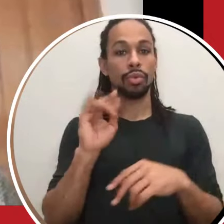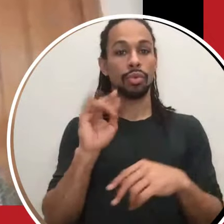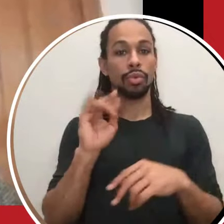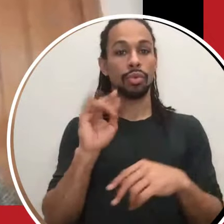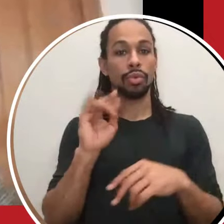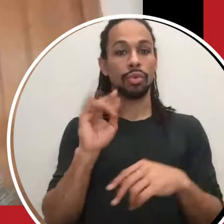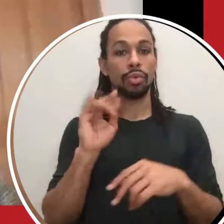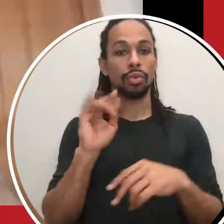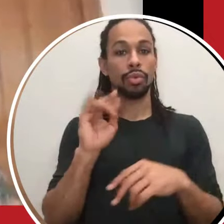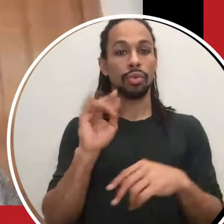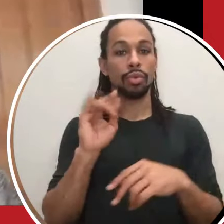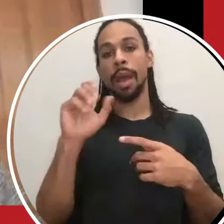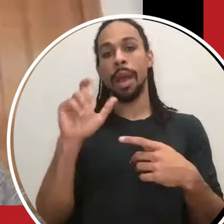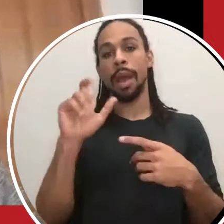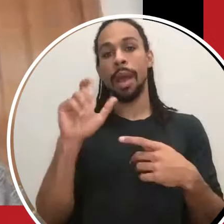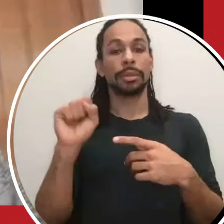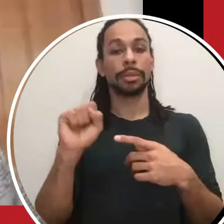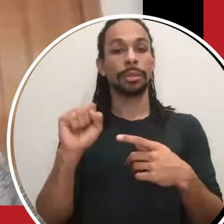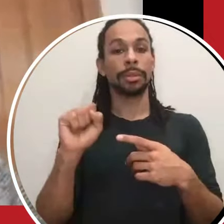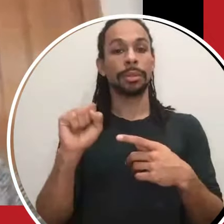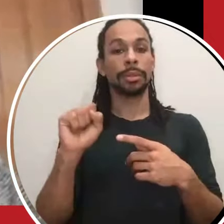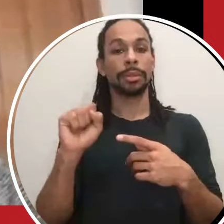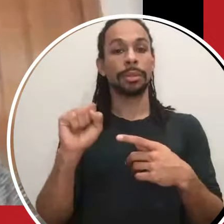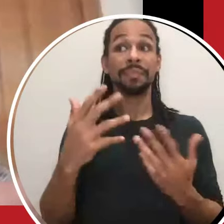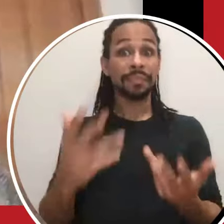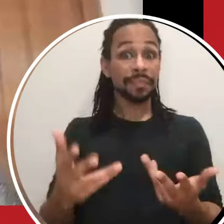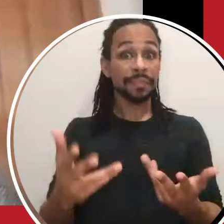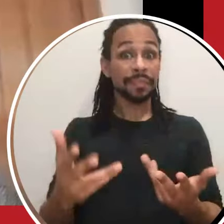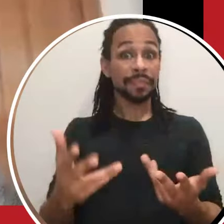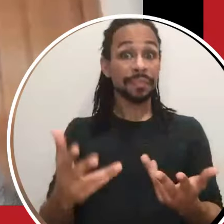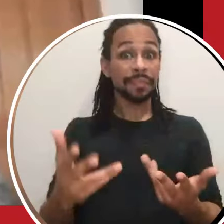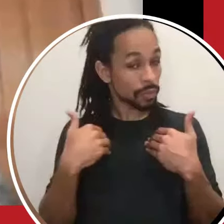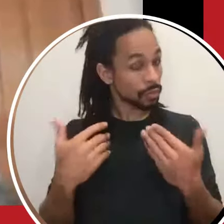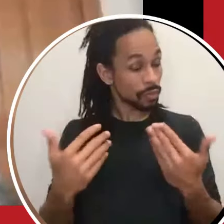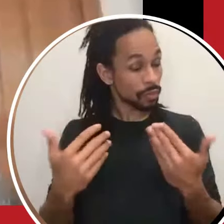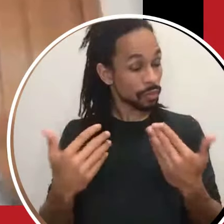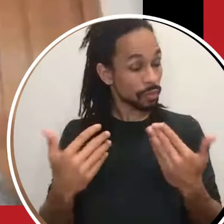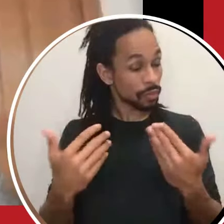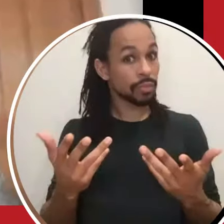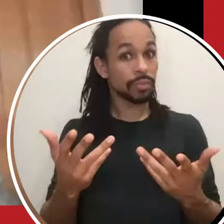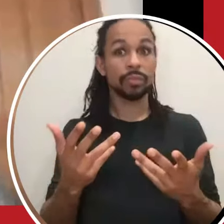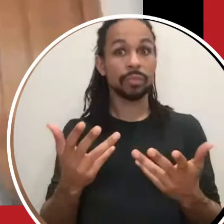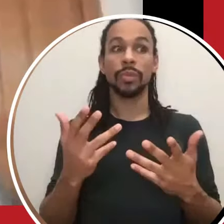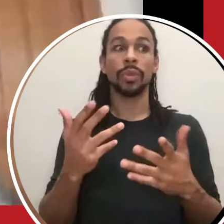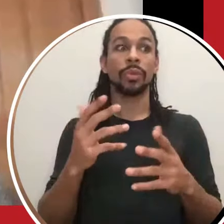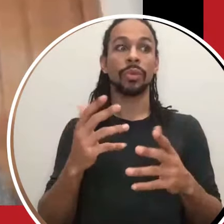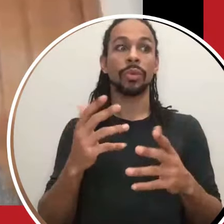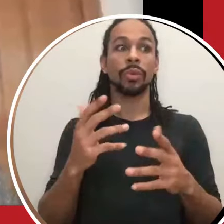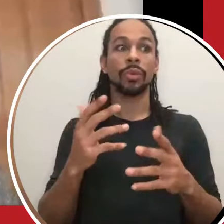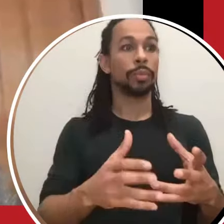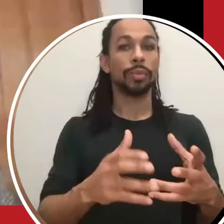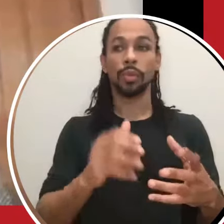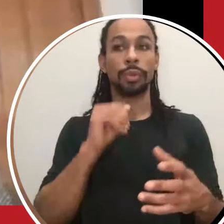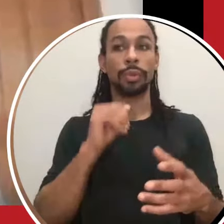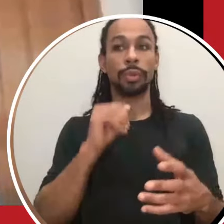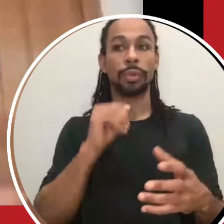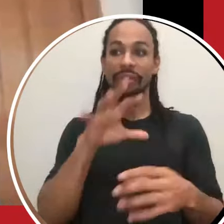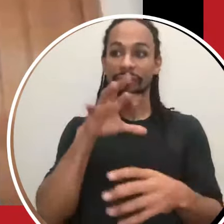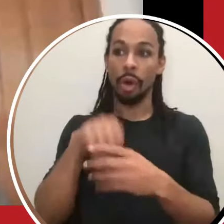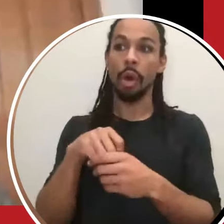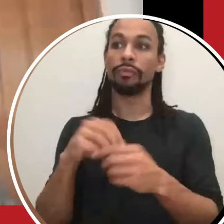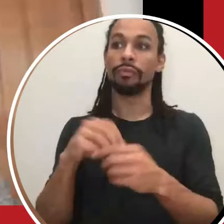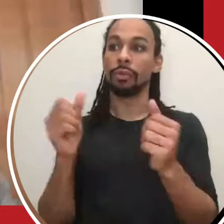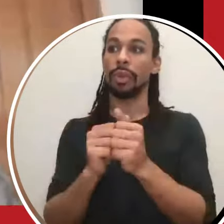are affiliated to the party that's now in power are having to ask very interesting questions.